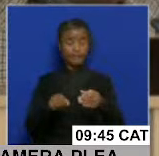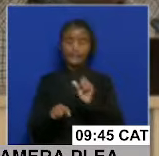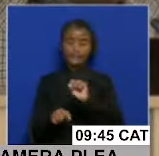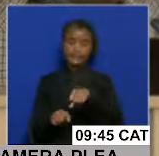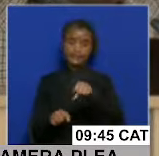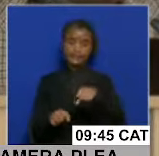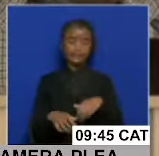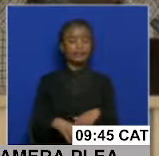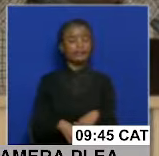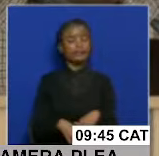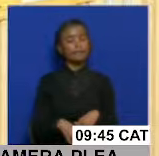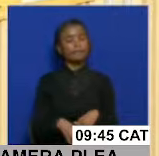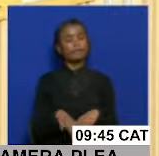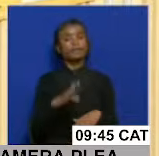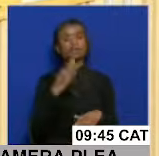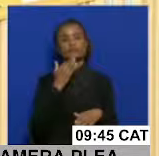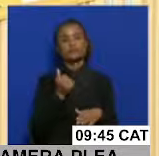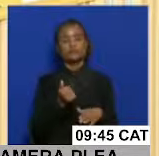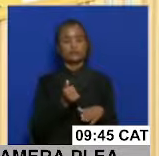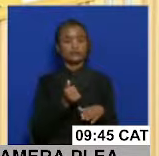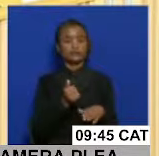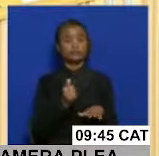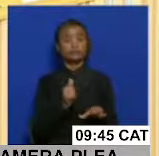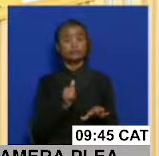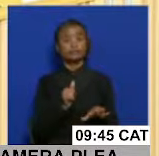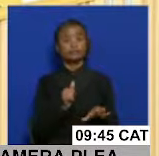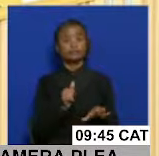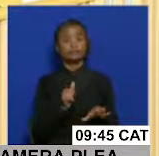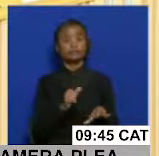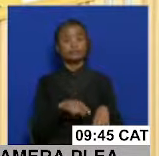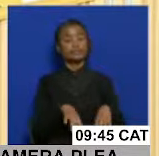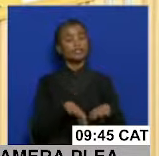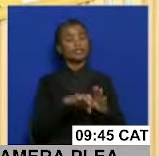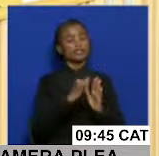turn to your witness statement file, file 1.